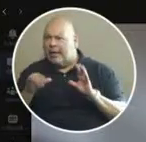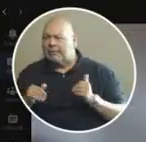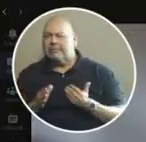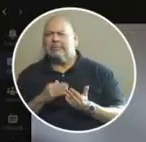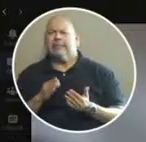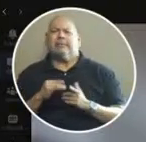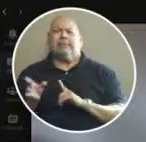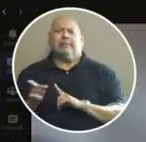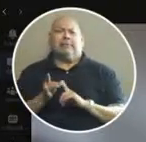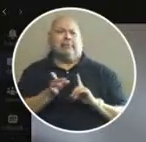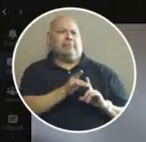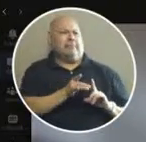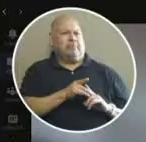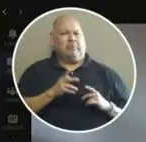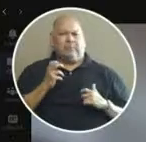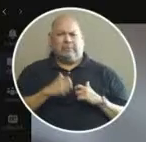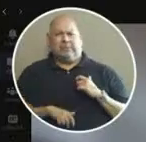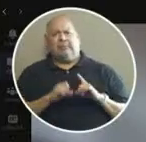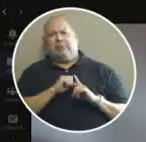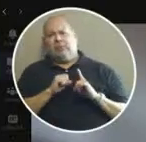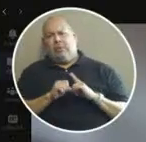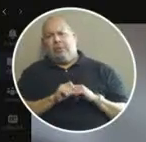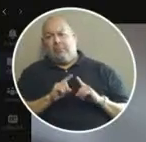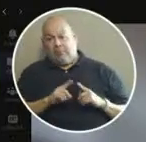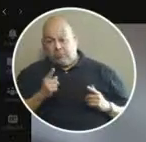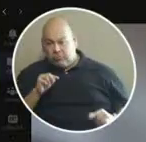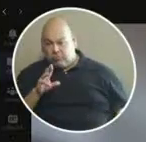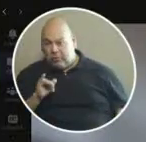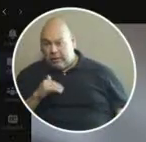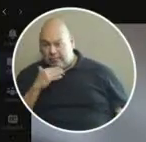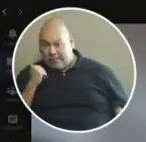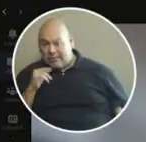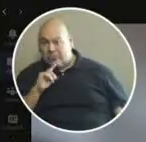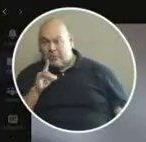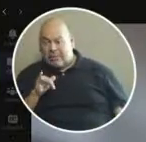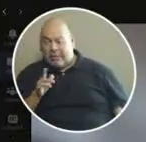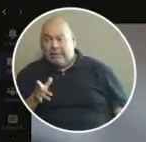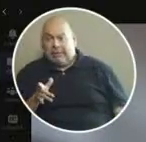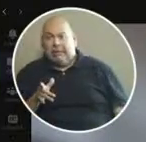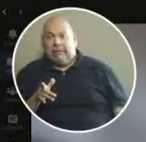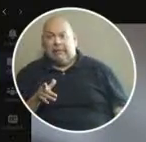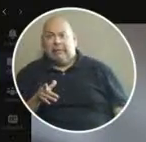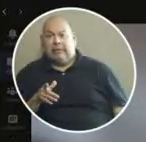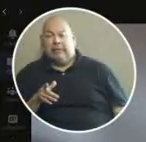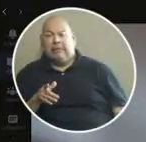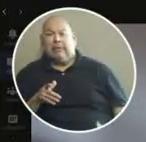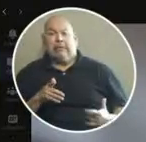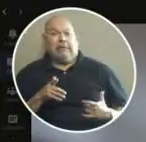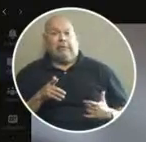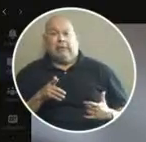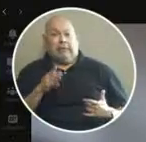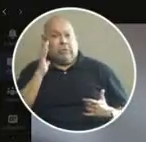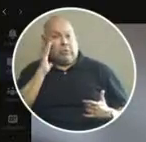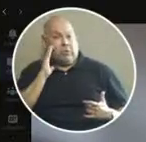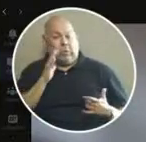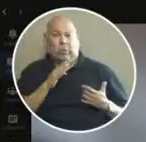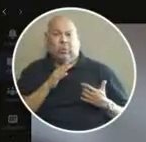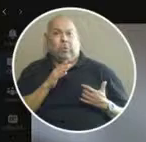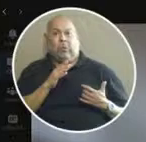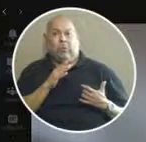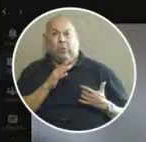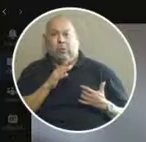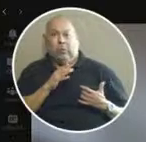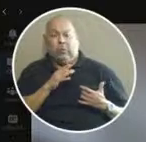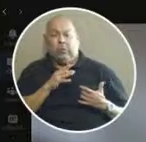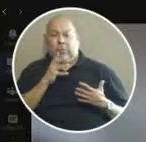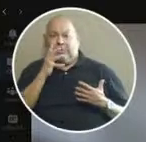vulnerability. So it's a difficult situation, but we're trying our best to avoid an issue that we know is very dear to us